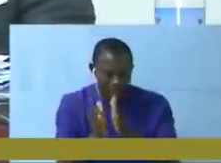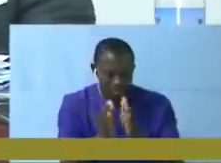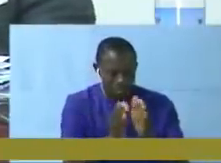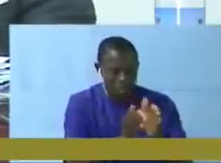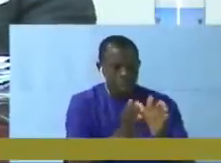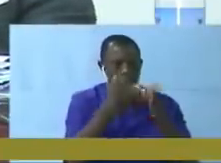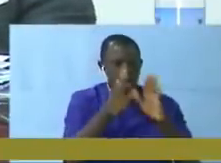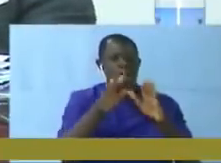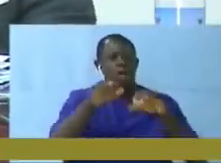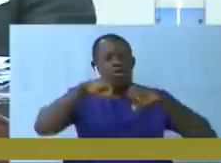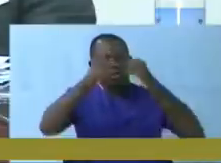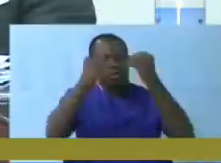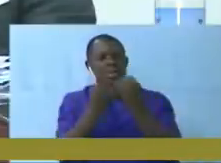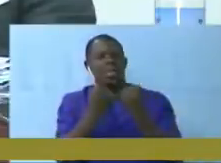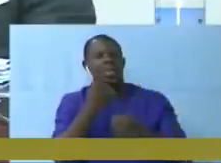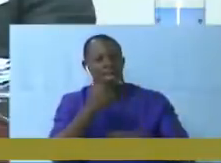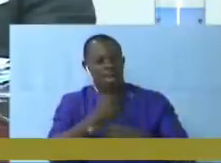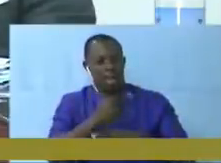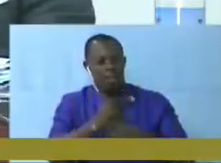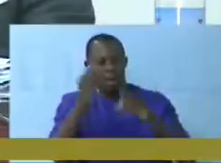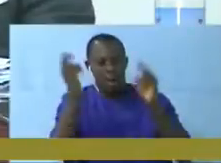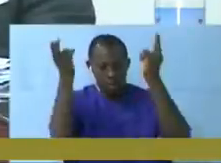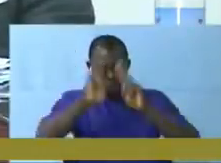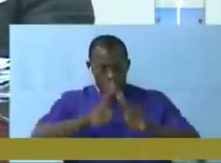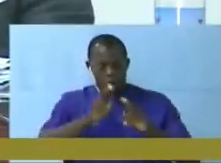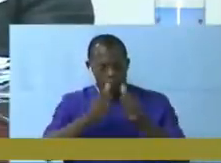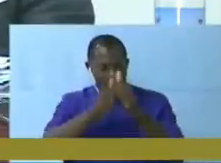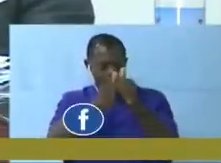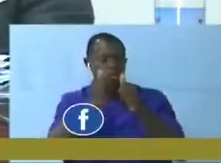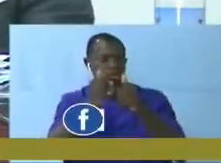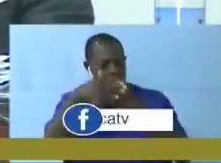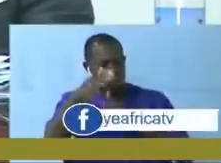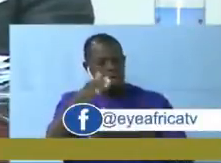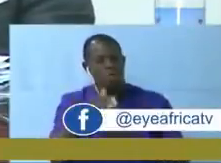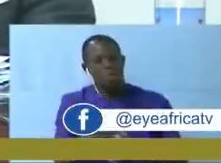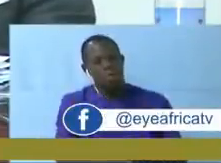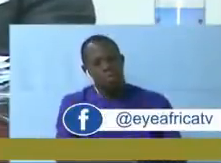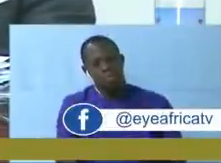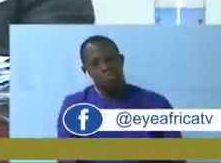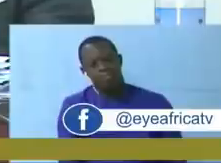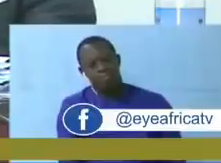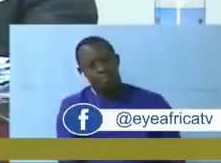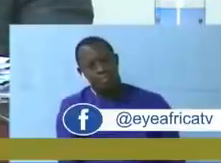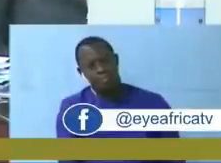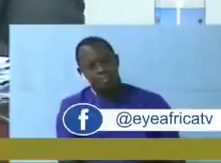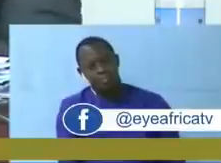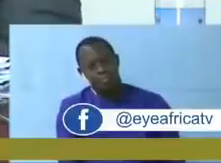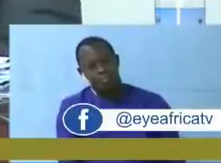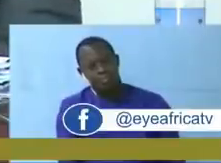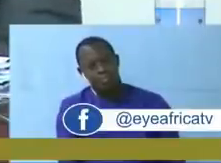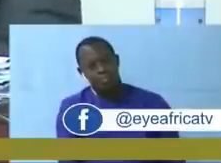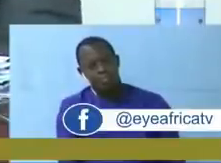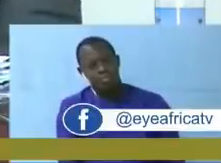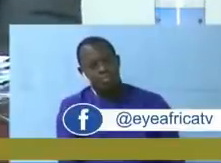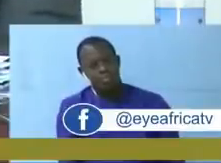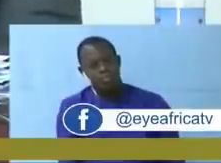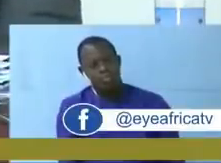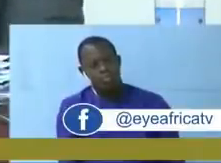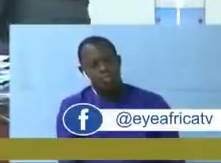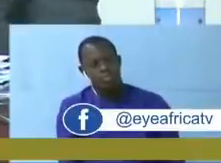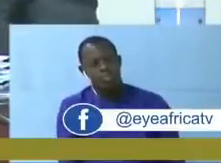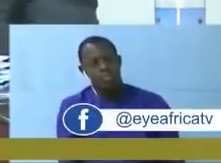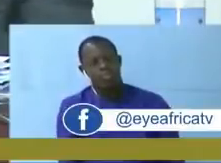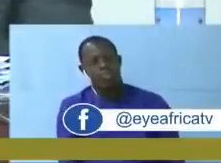rek moy ñu sét ay téréline yo xamné yu jaar yoon la ci ni nga xamné non lañu jité rewmi. And therefore, in